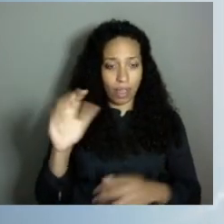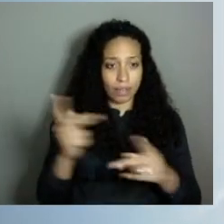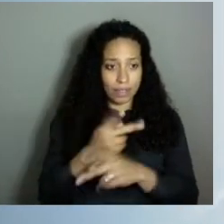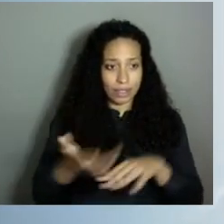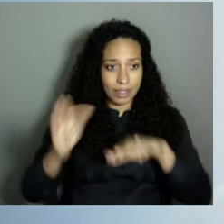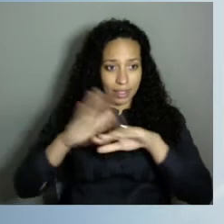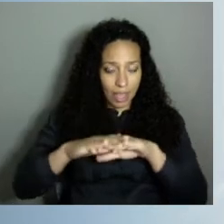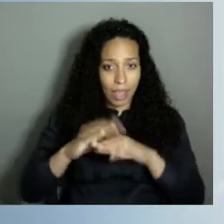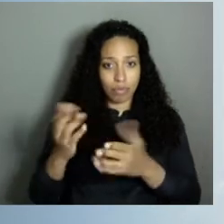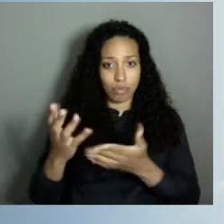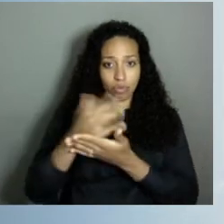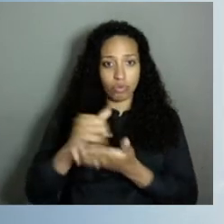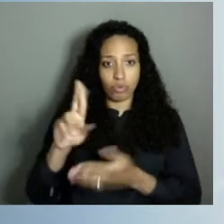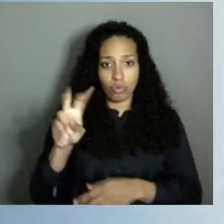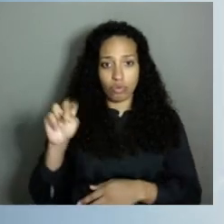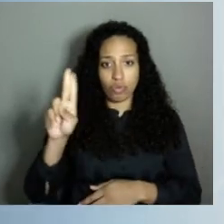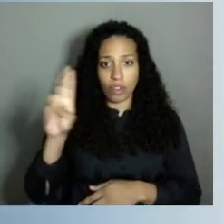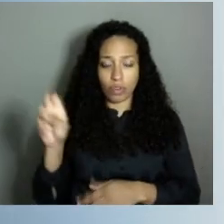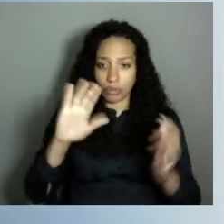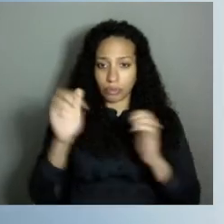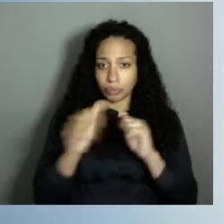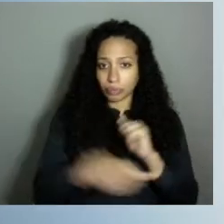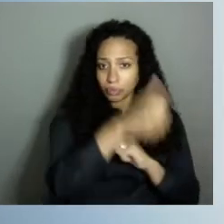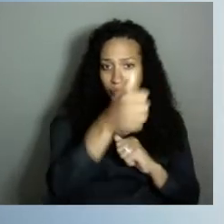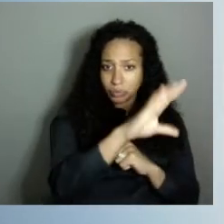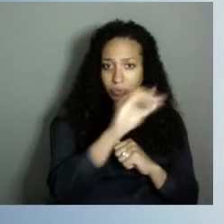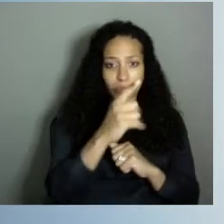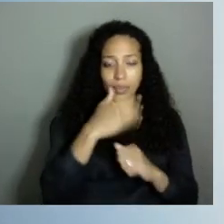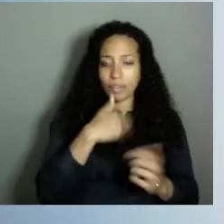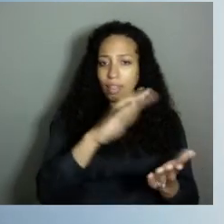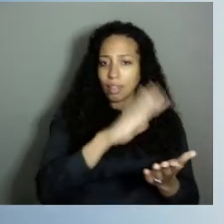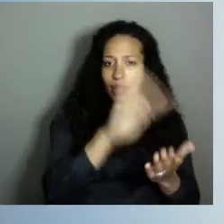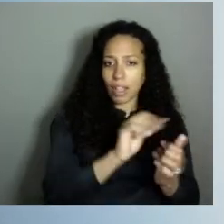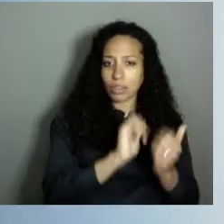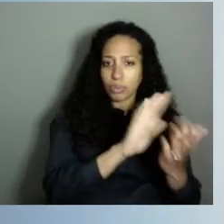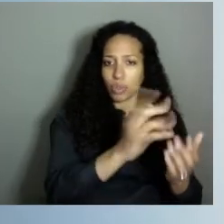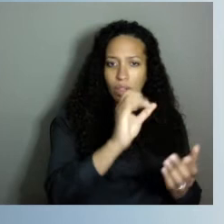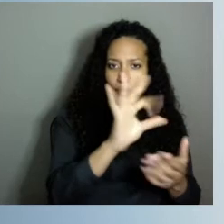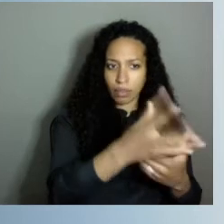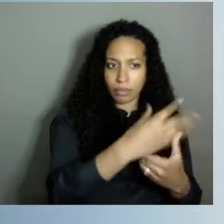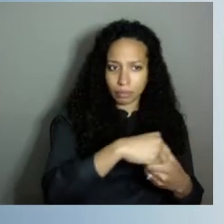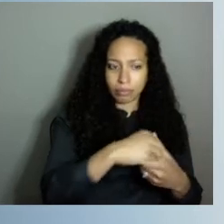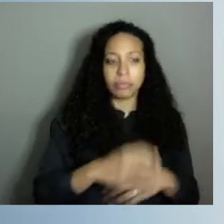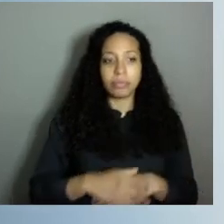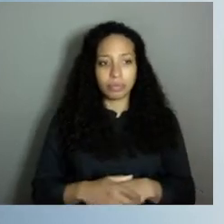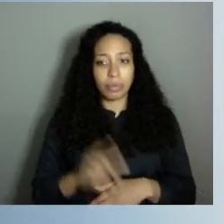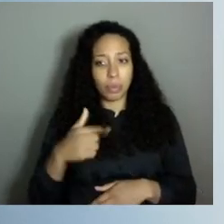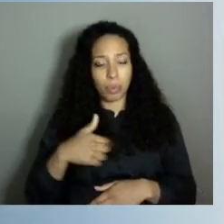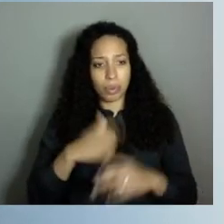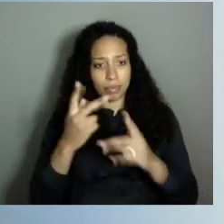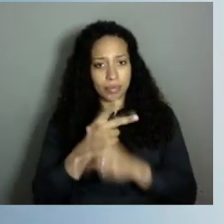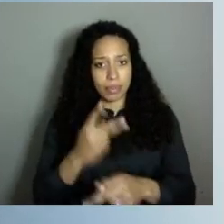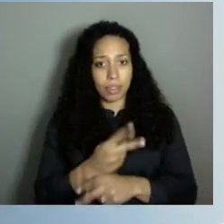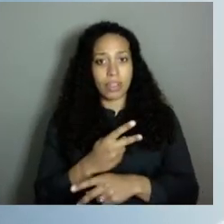of any peers in less inclusive approach to innovation. Accenture calculates that business gross domestic product